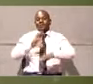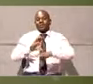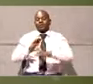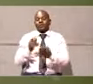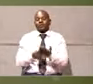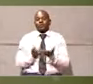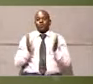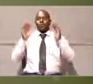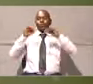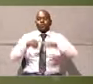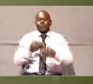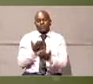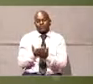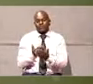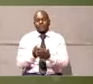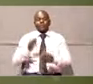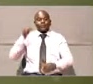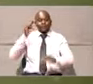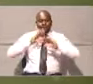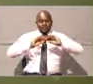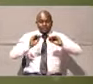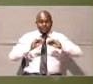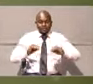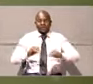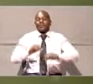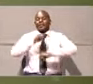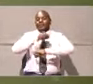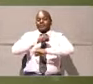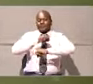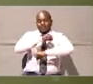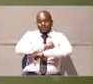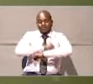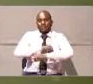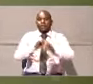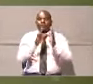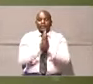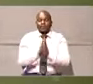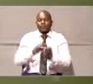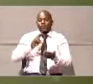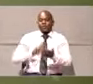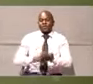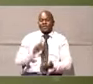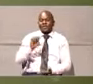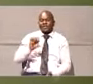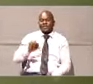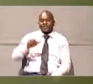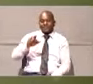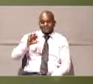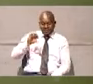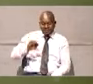congregation. His calling started in teaching at the Sunday school children in November 1979. After his